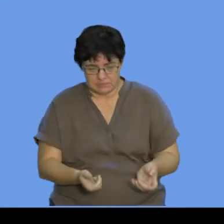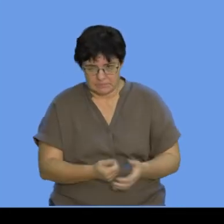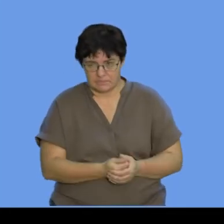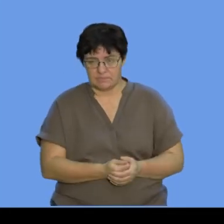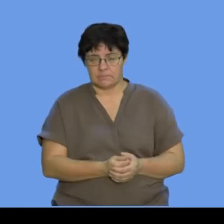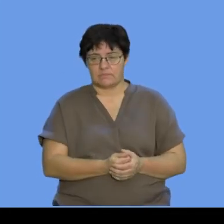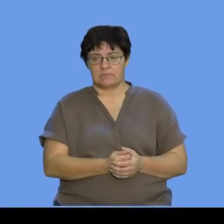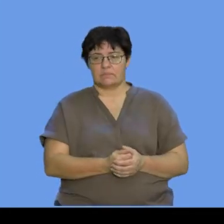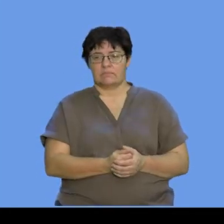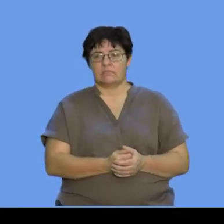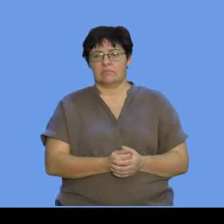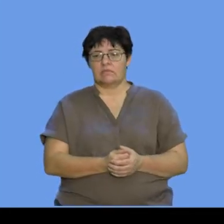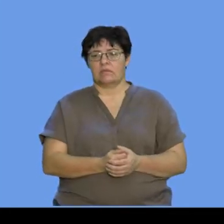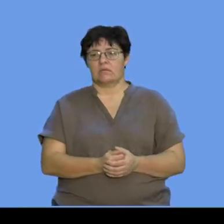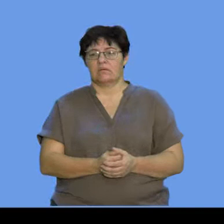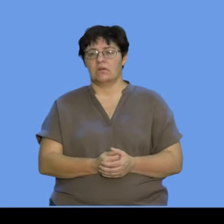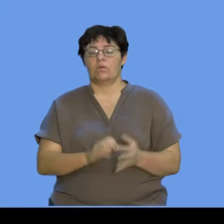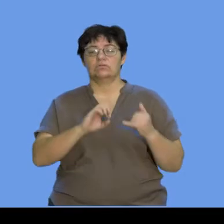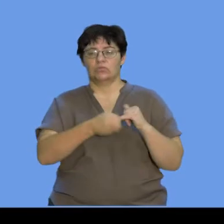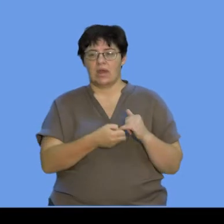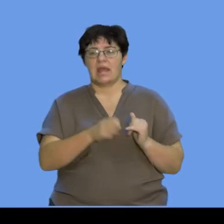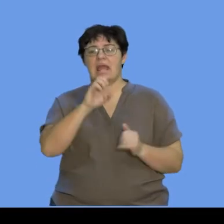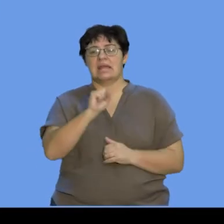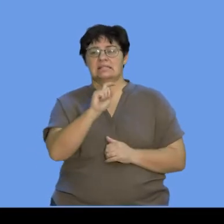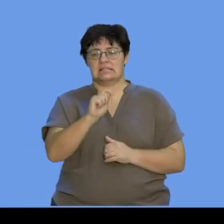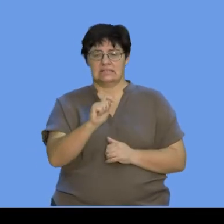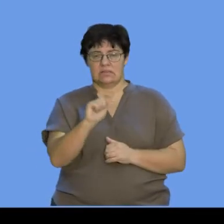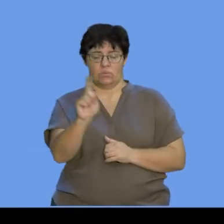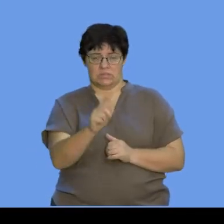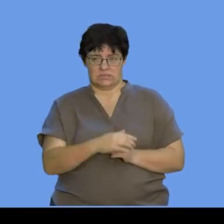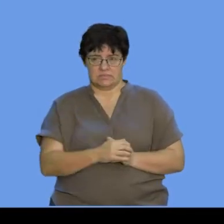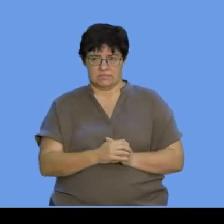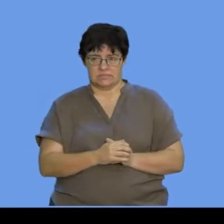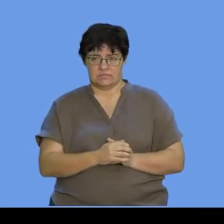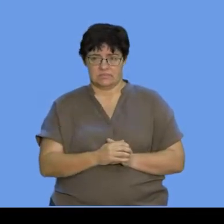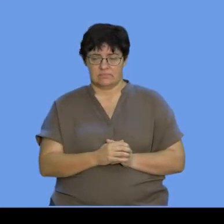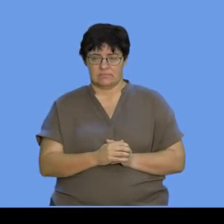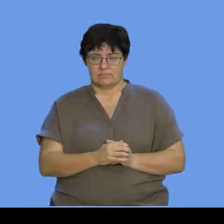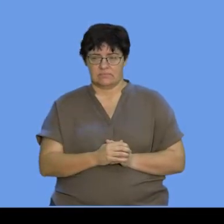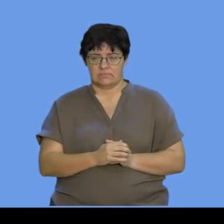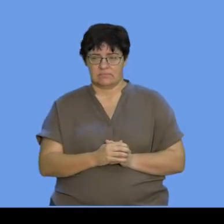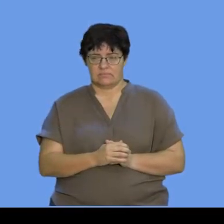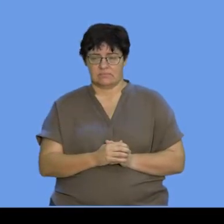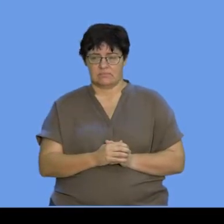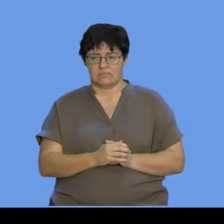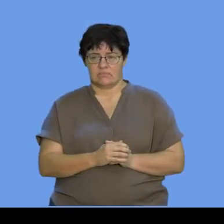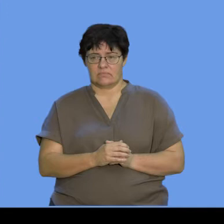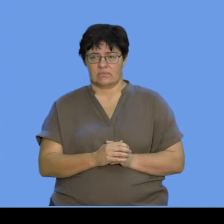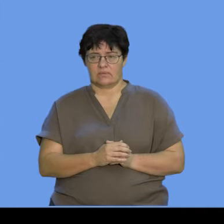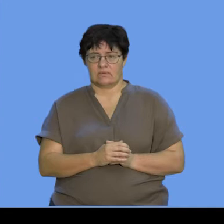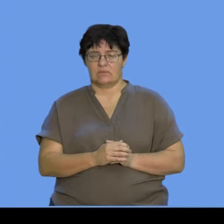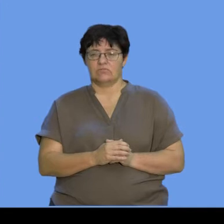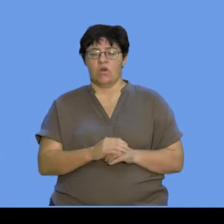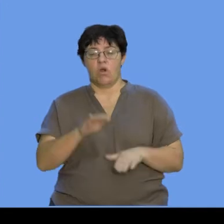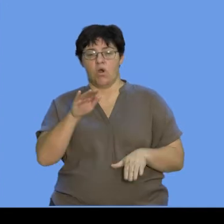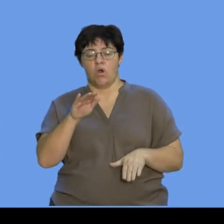know. So I will then try to find what ST is, because that's what they want me to do. So